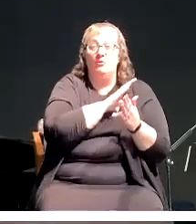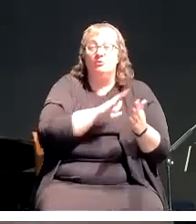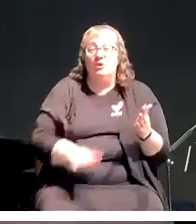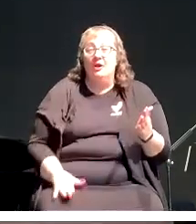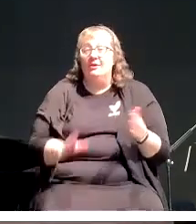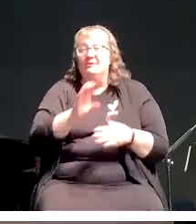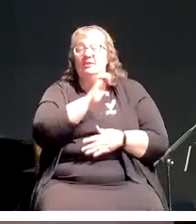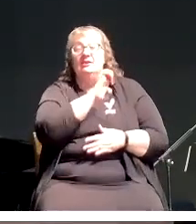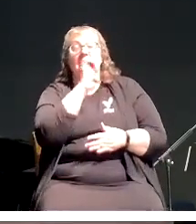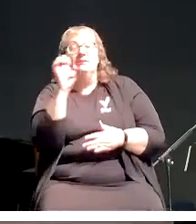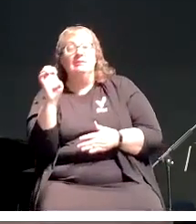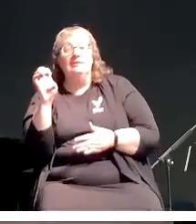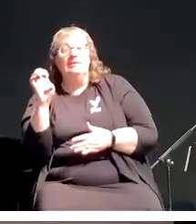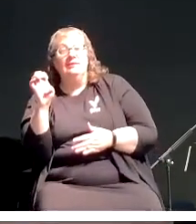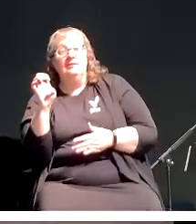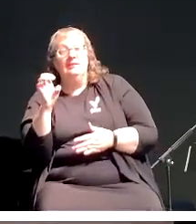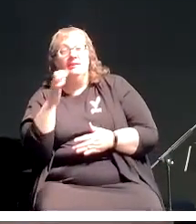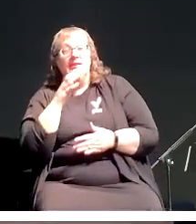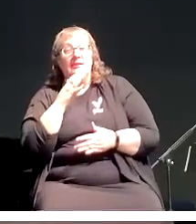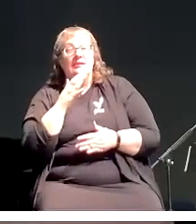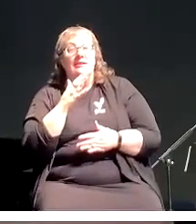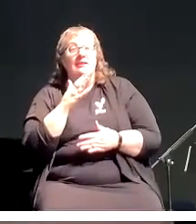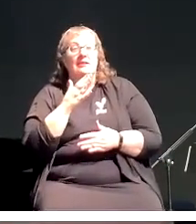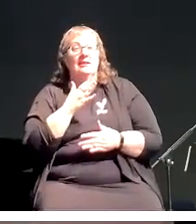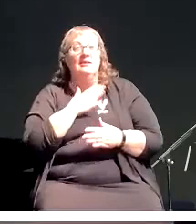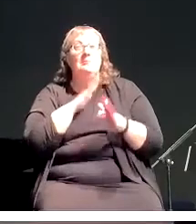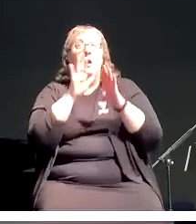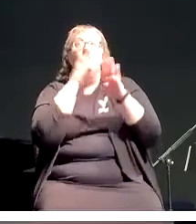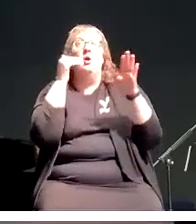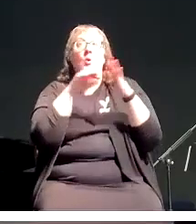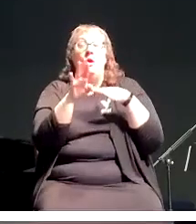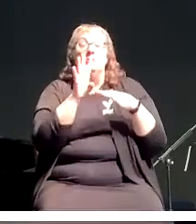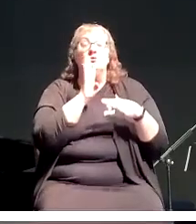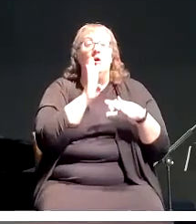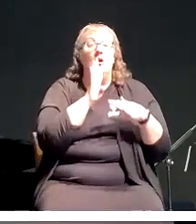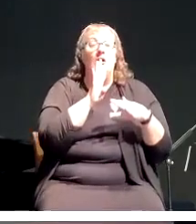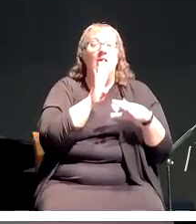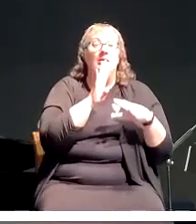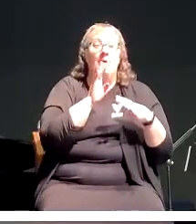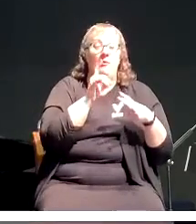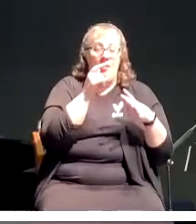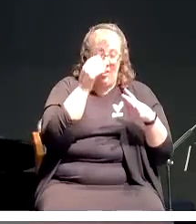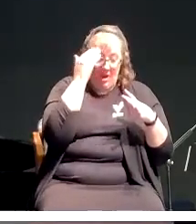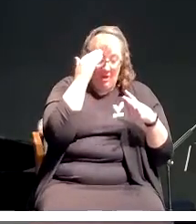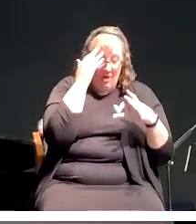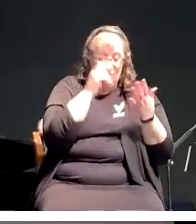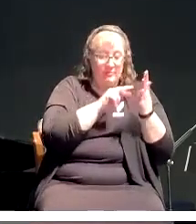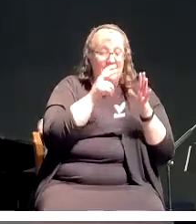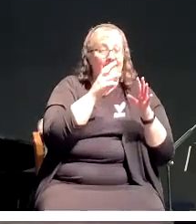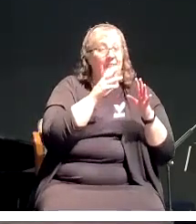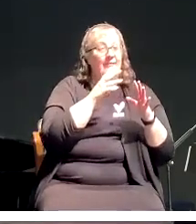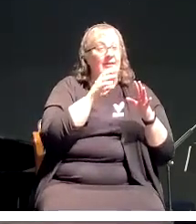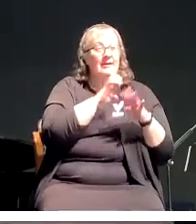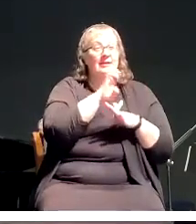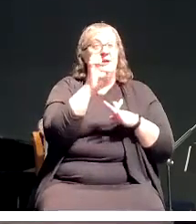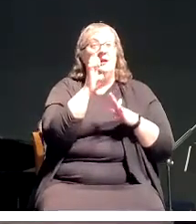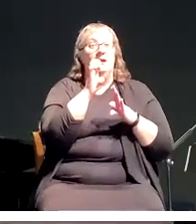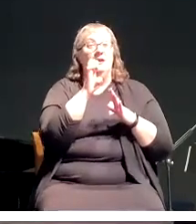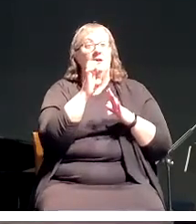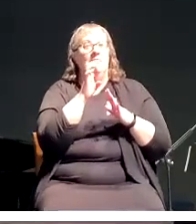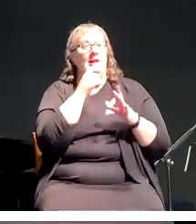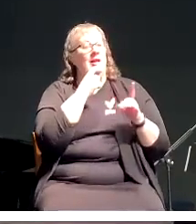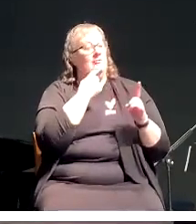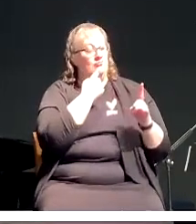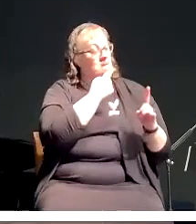Easter. And this is my doorway to talking about what I believe in Easter. I said, that's amazing. That's exactly what I